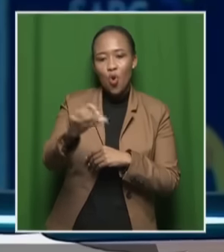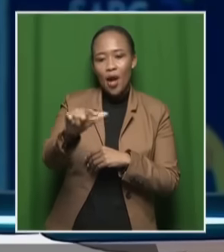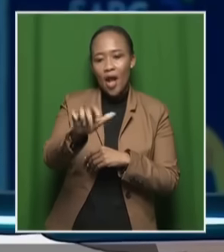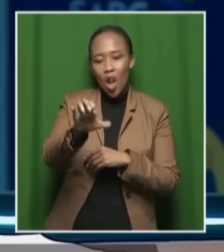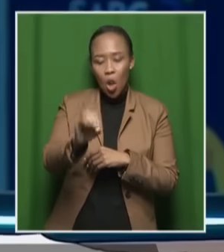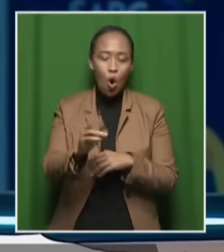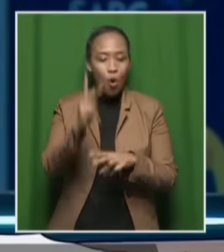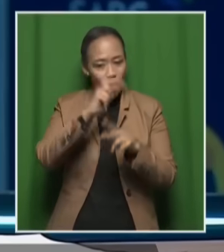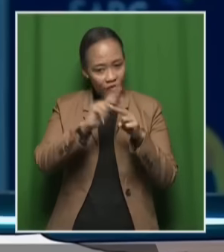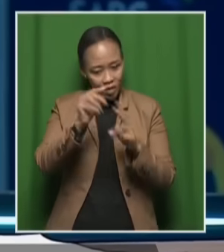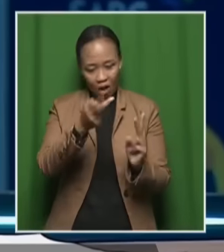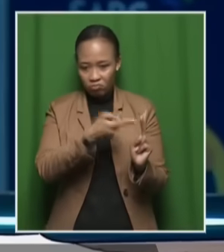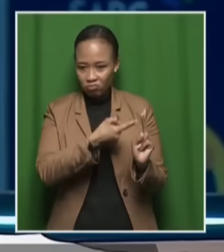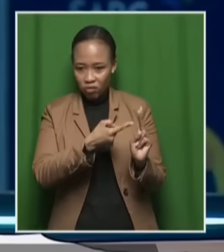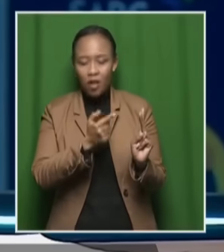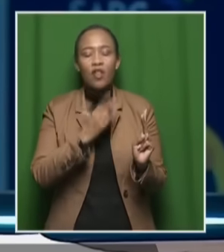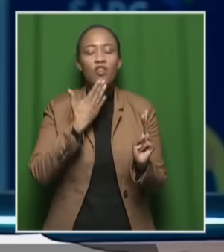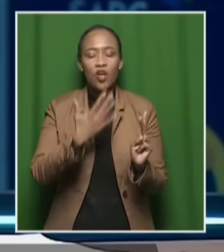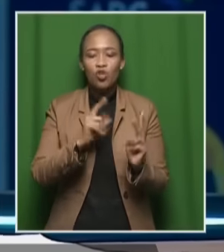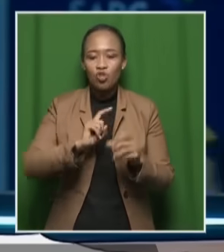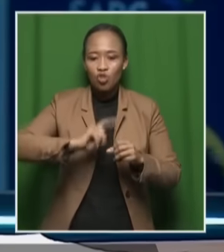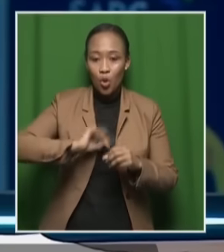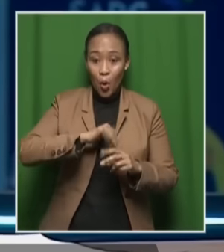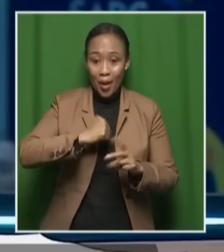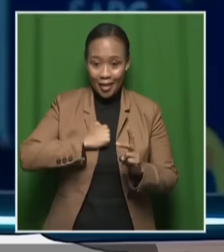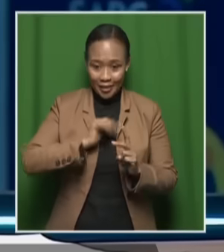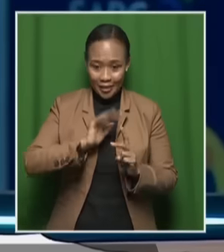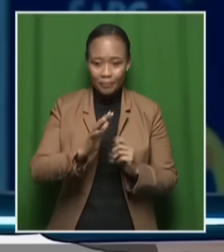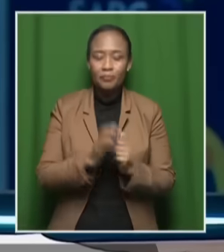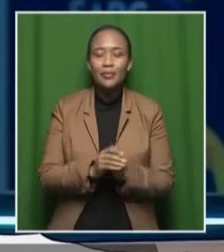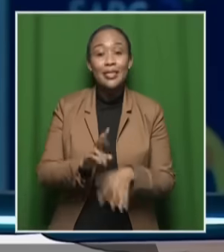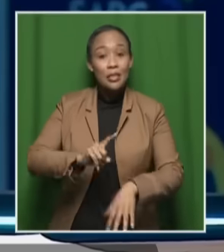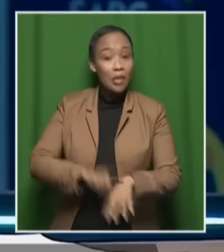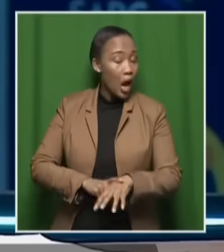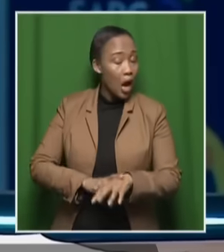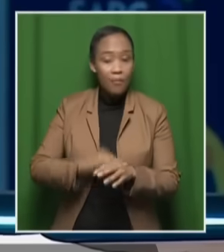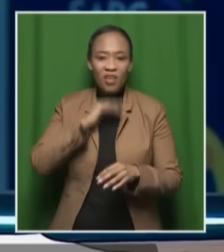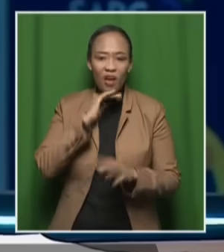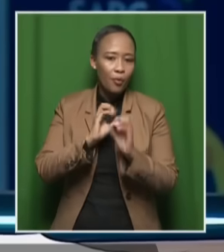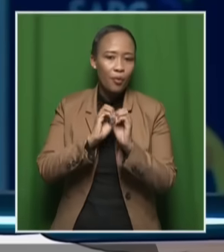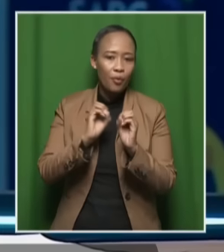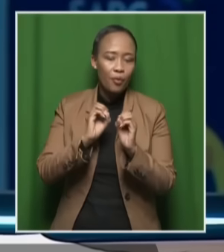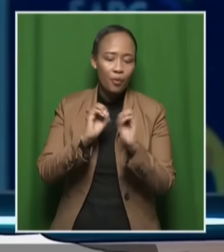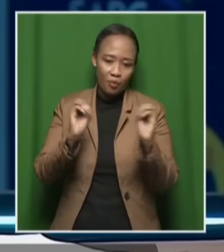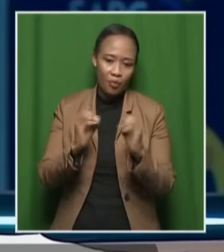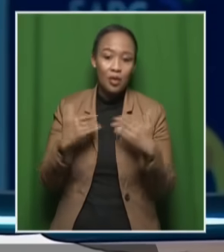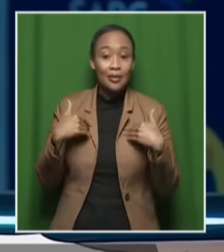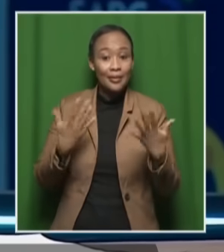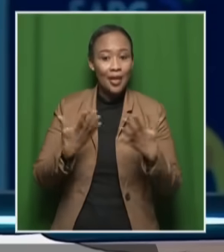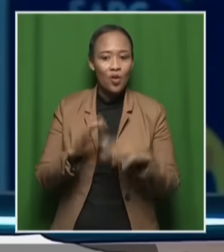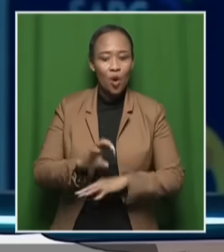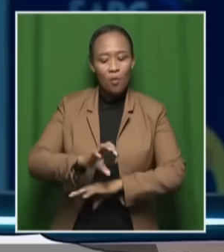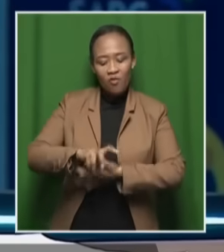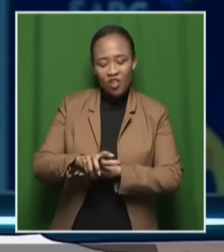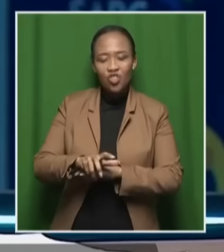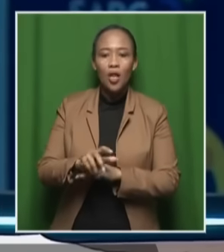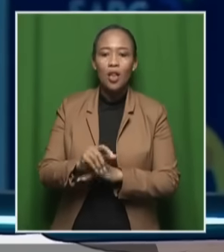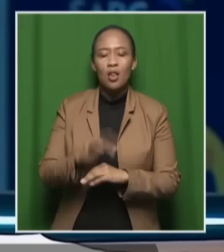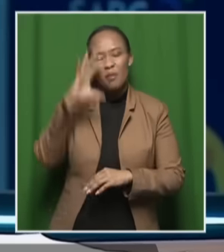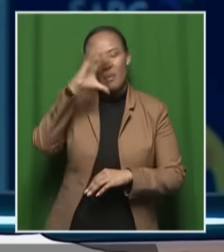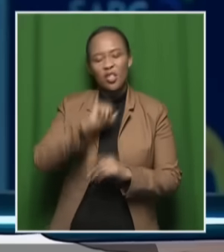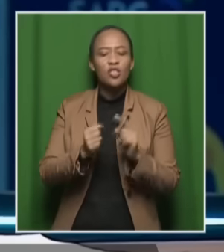for joining us as well. All right, we don't have much time. Let's kick it off. So let's start with the provincial prediction for seat